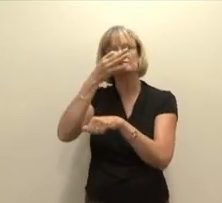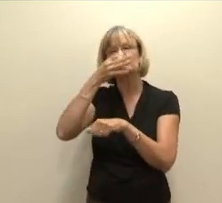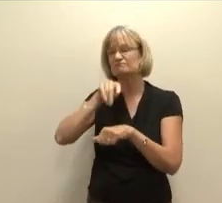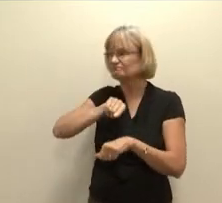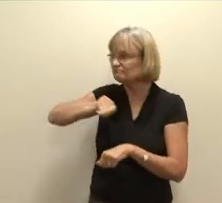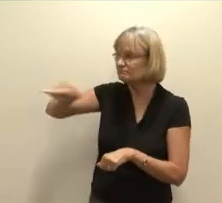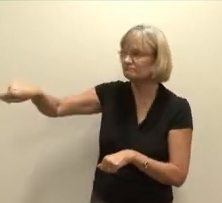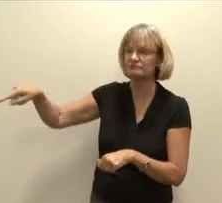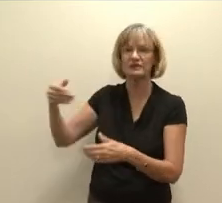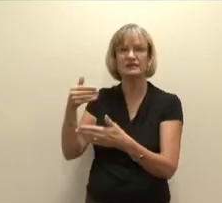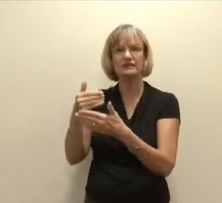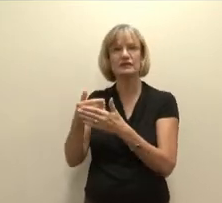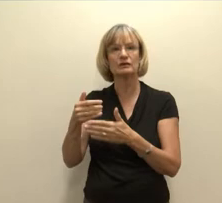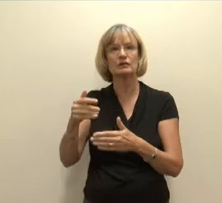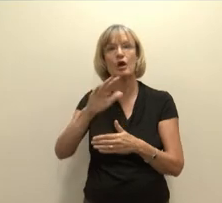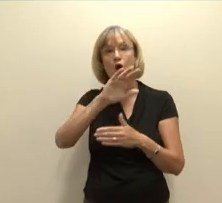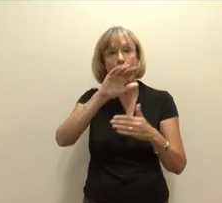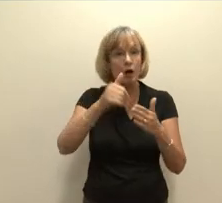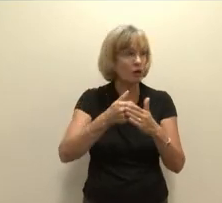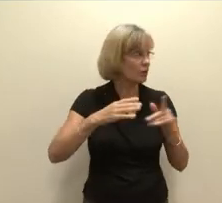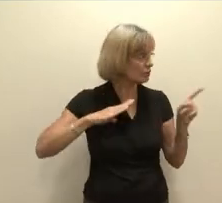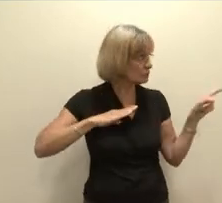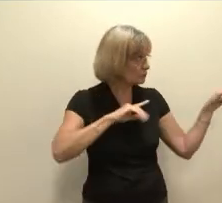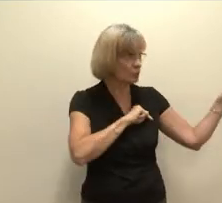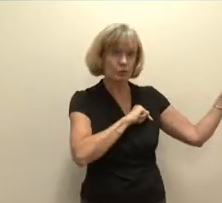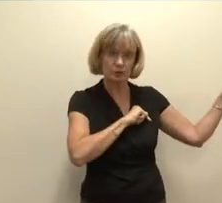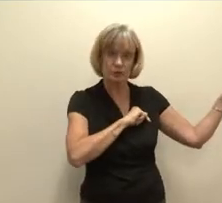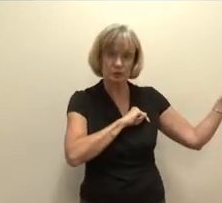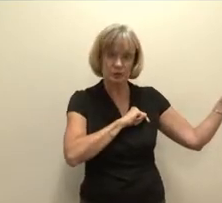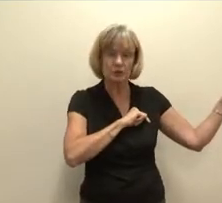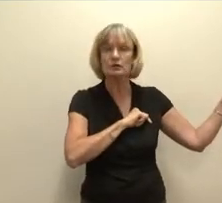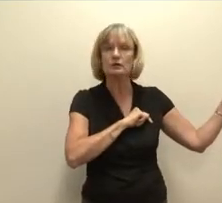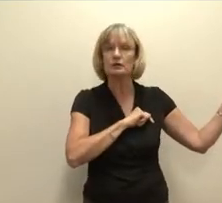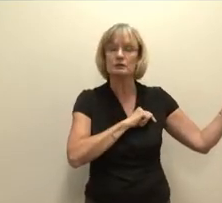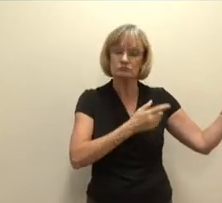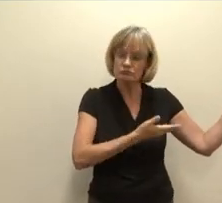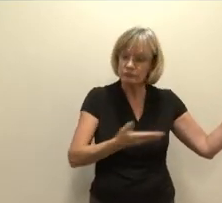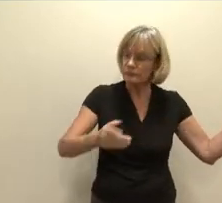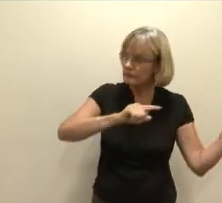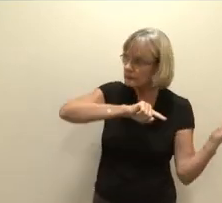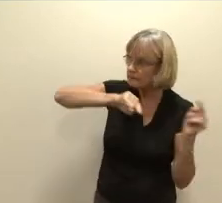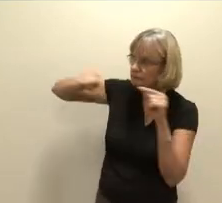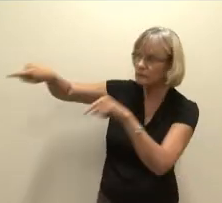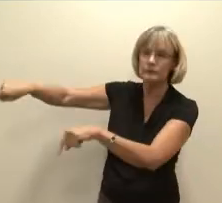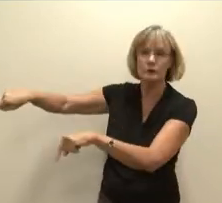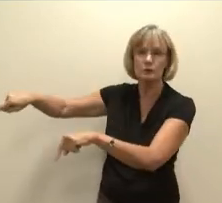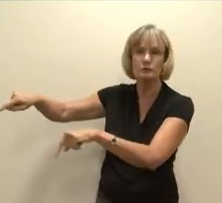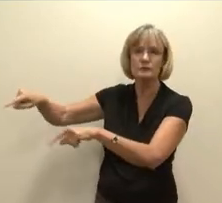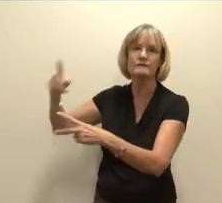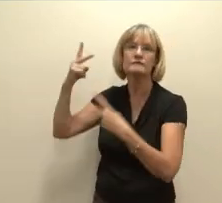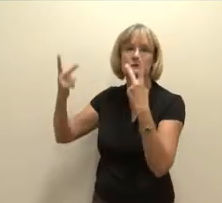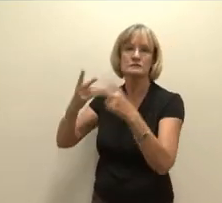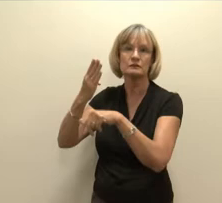Waco, all members of this board were invited to participate in the site visit.